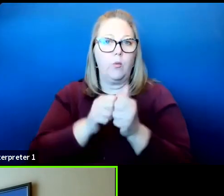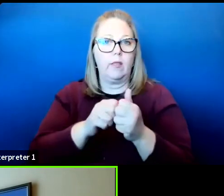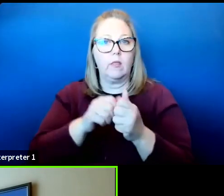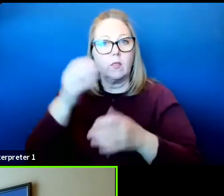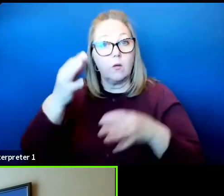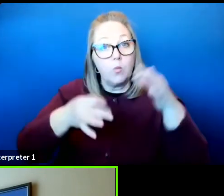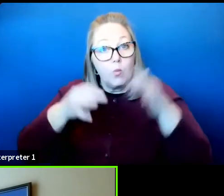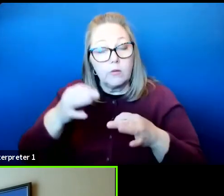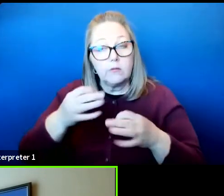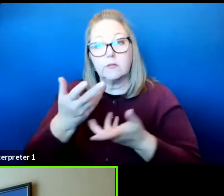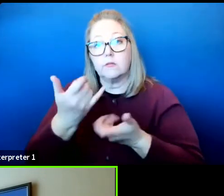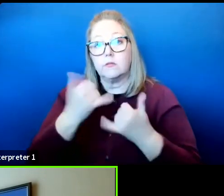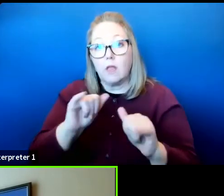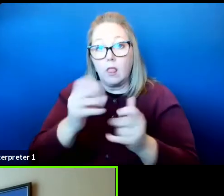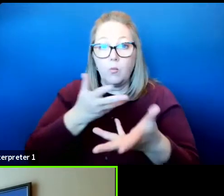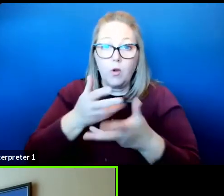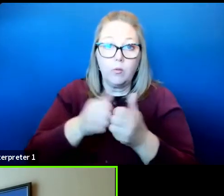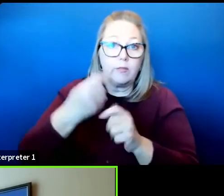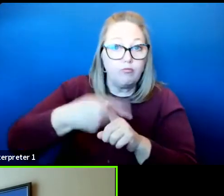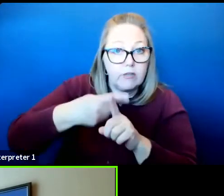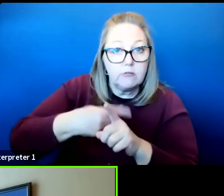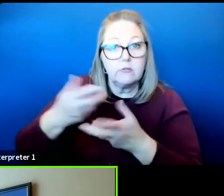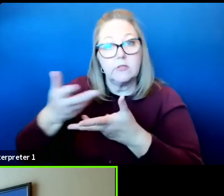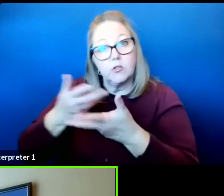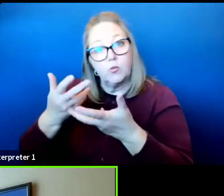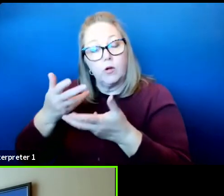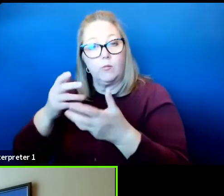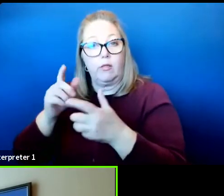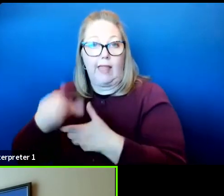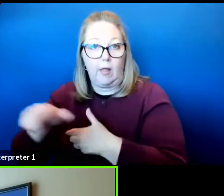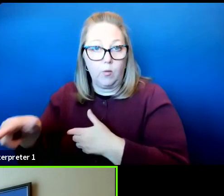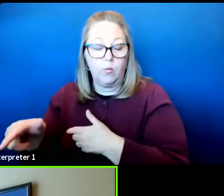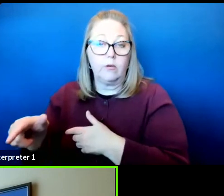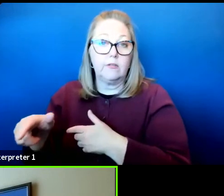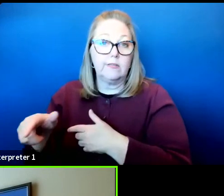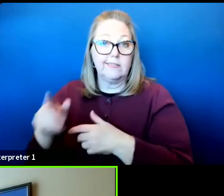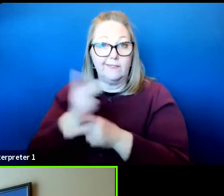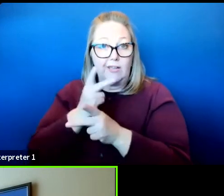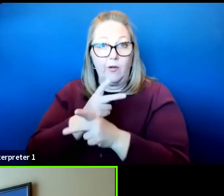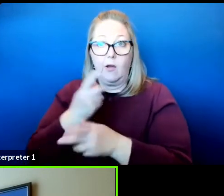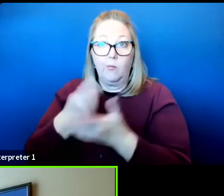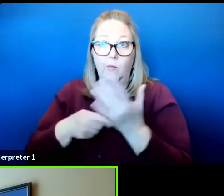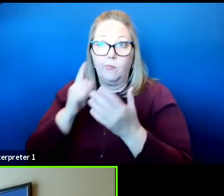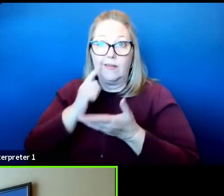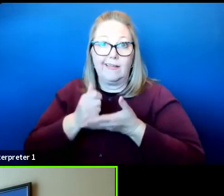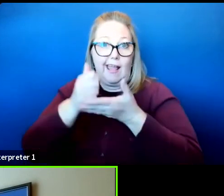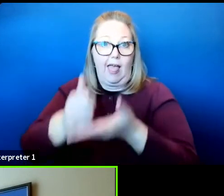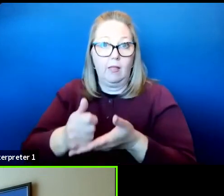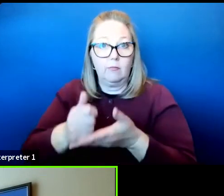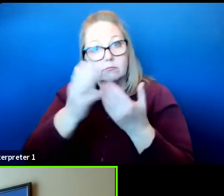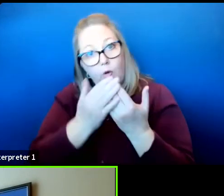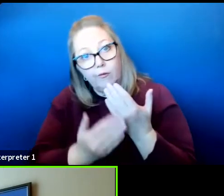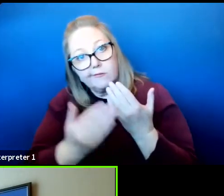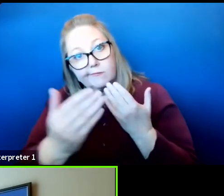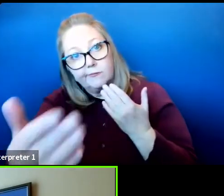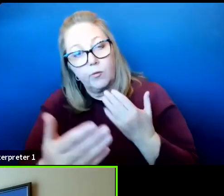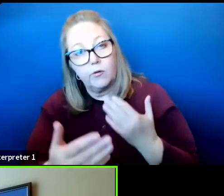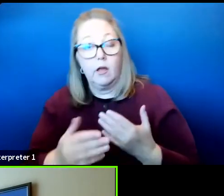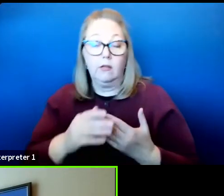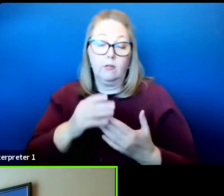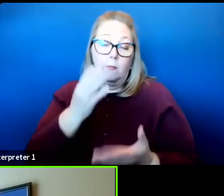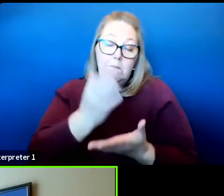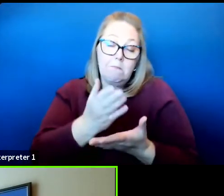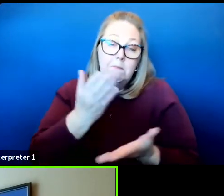get through in the previous 60 days. And then going forward, there will likely be some cases that will end up in the